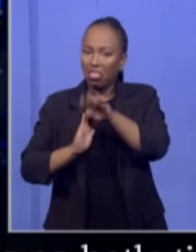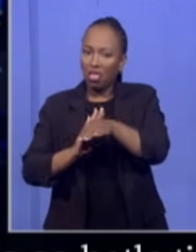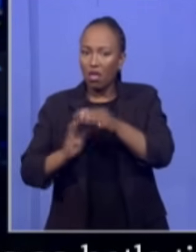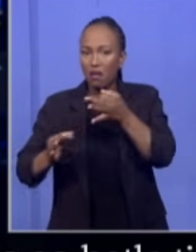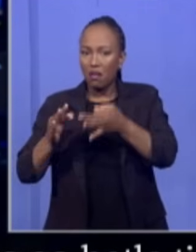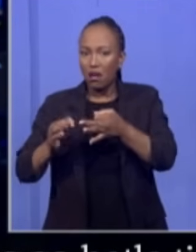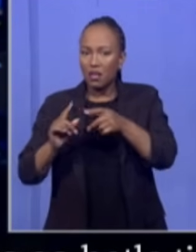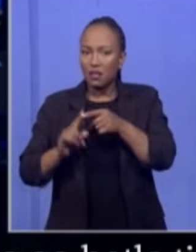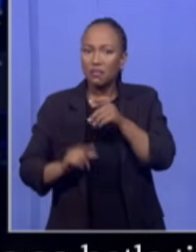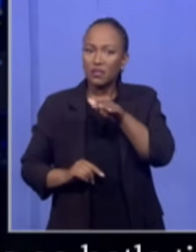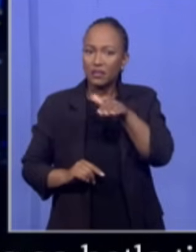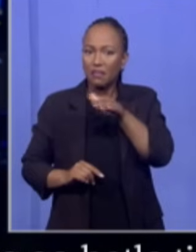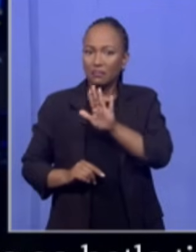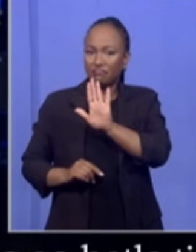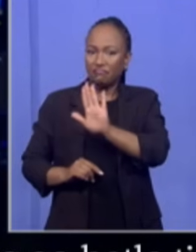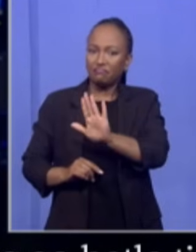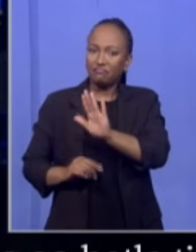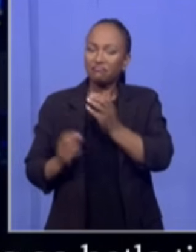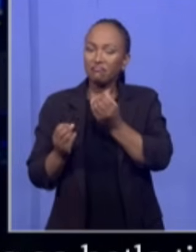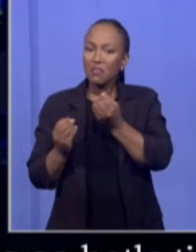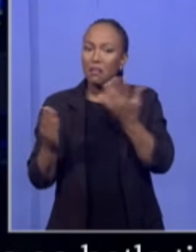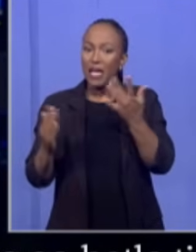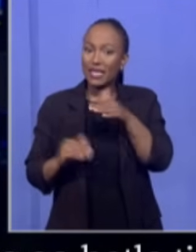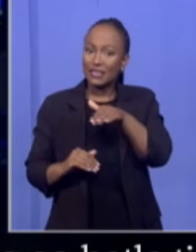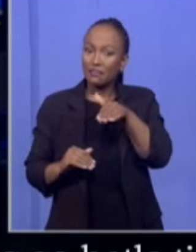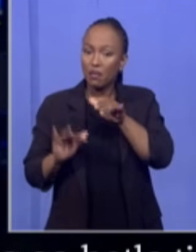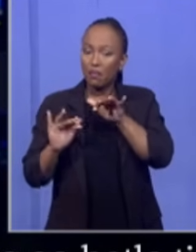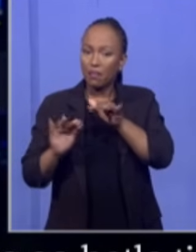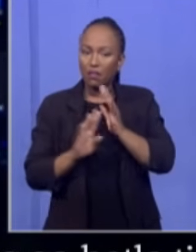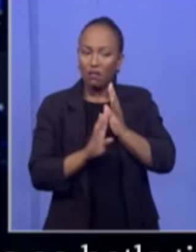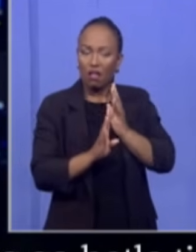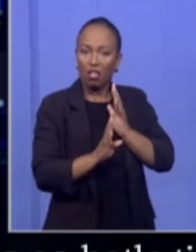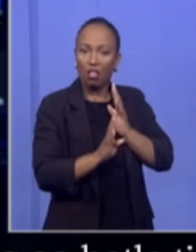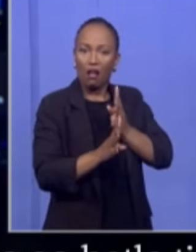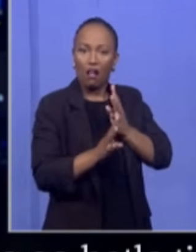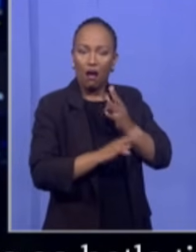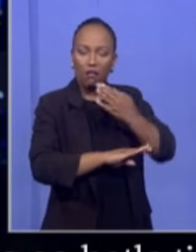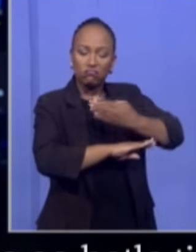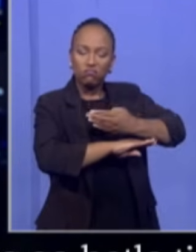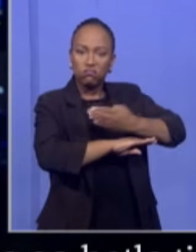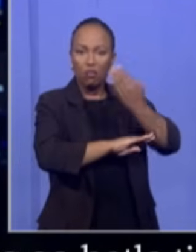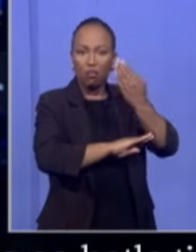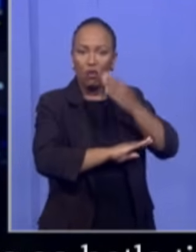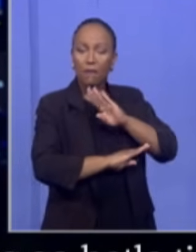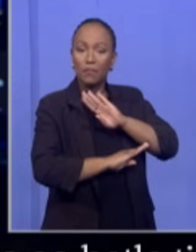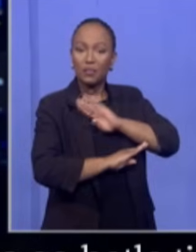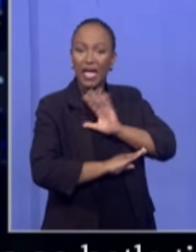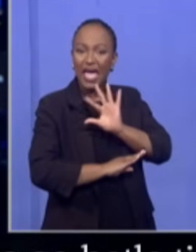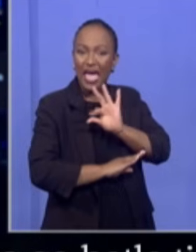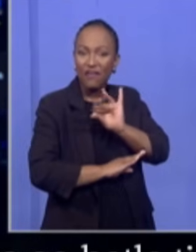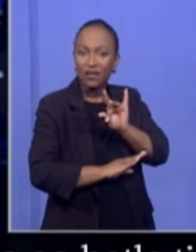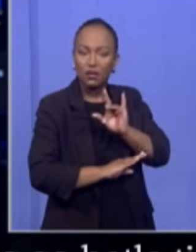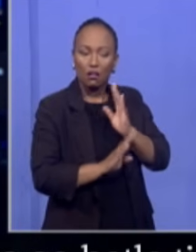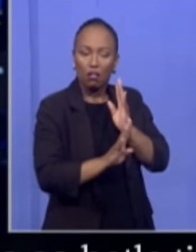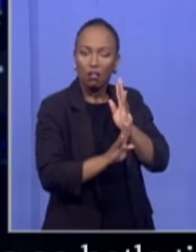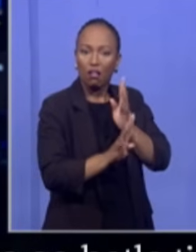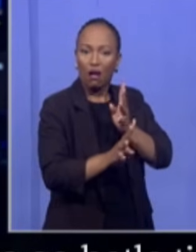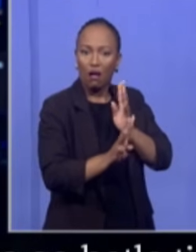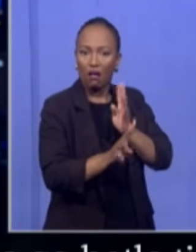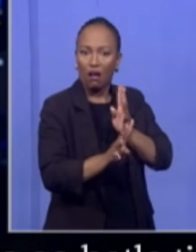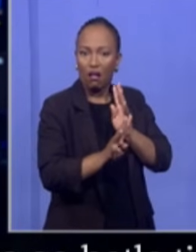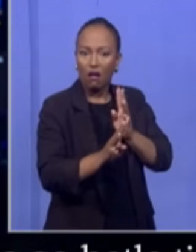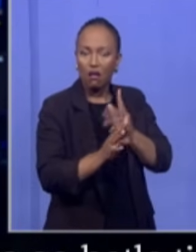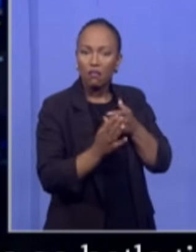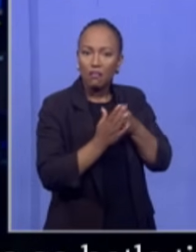le luba. Makgolokgolo a maZimbabwe a kgabaganya molelwane wa Beit Bridge kwa Musina letsatsi le letsatsi go reka dilwana di akaretsa